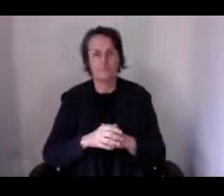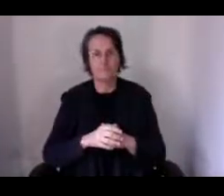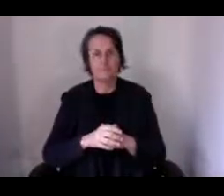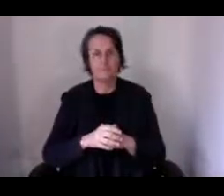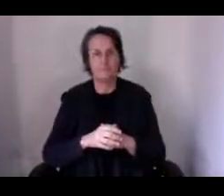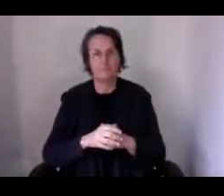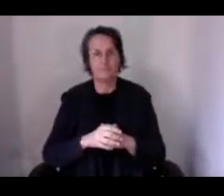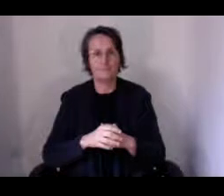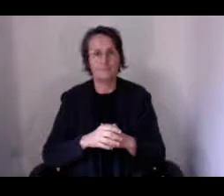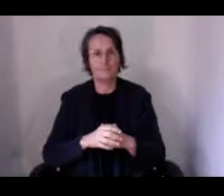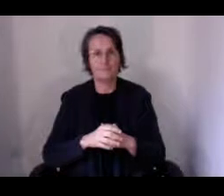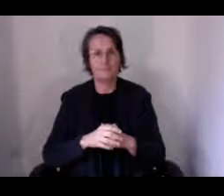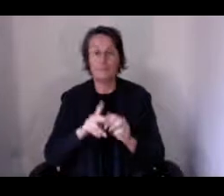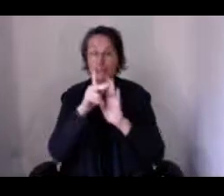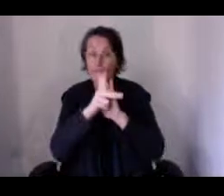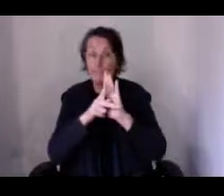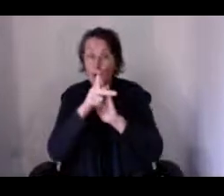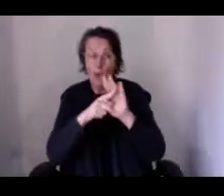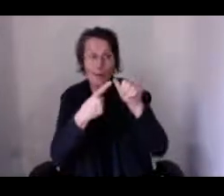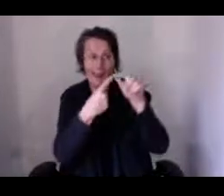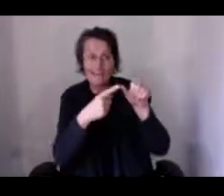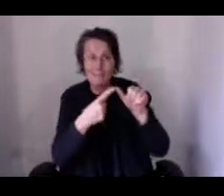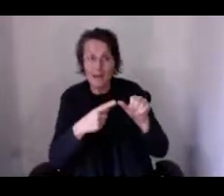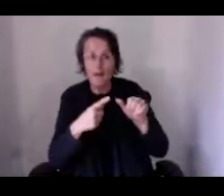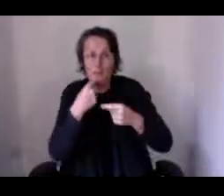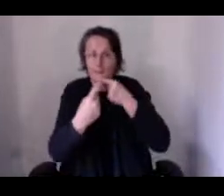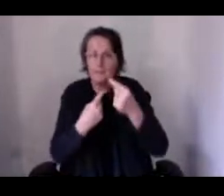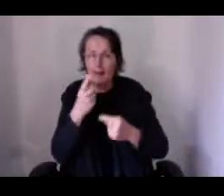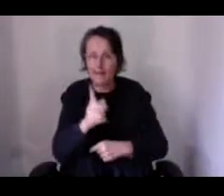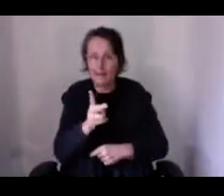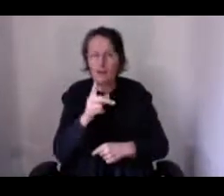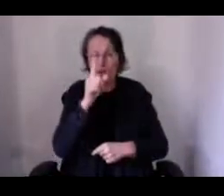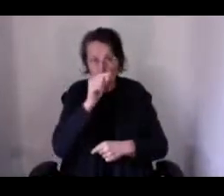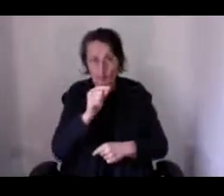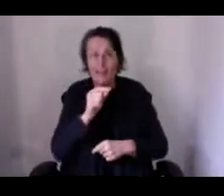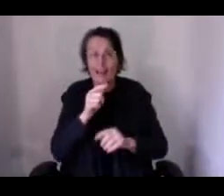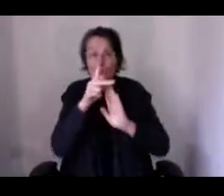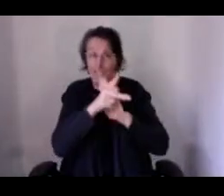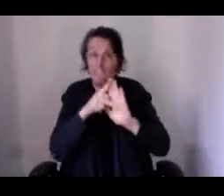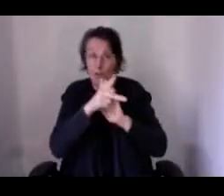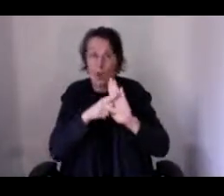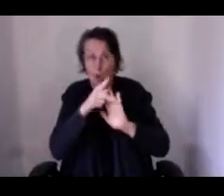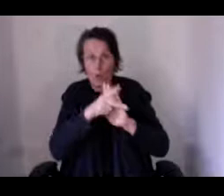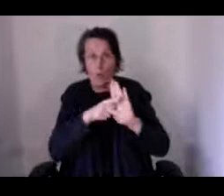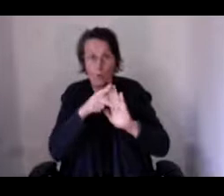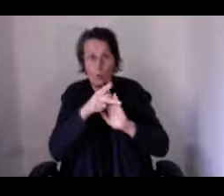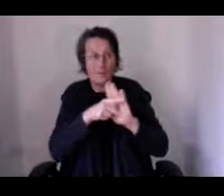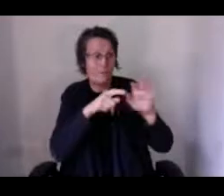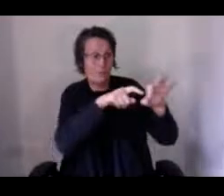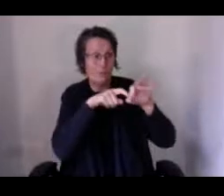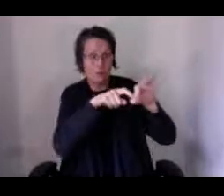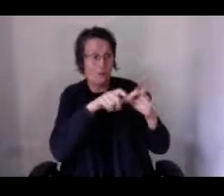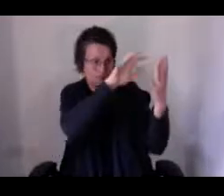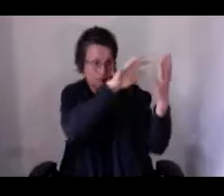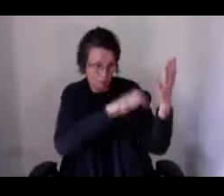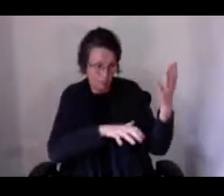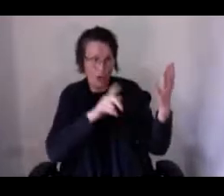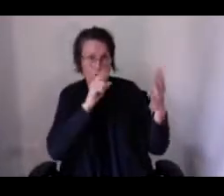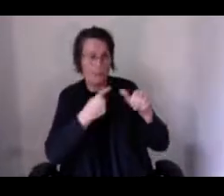The video responses, just to recap, you can provide a video response to the questions, the